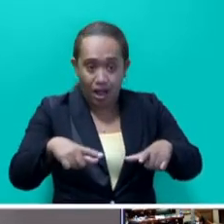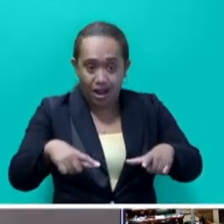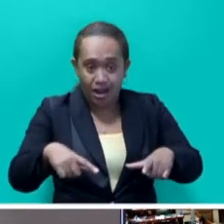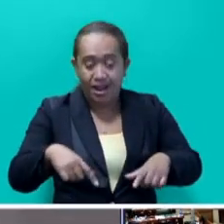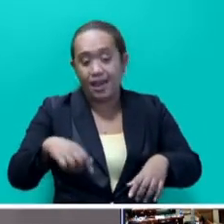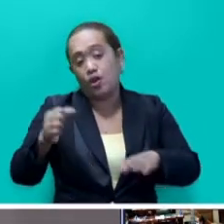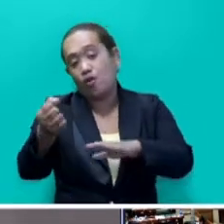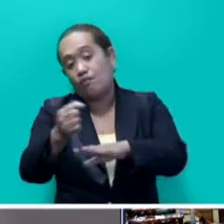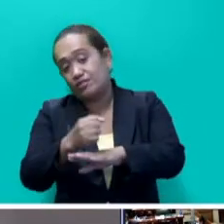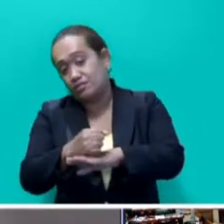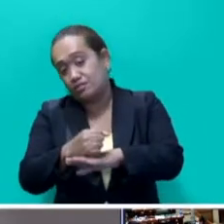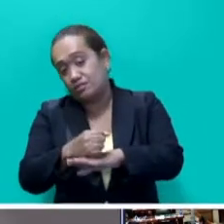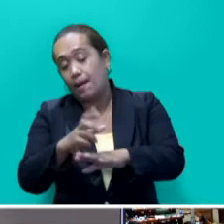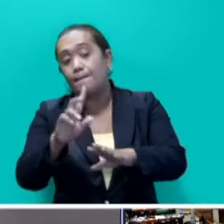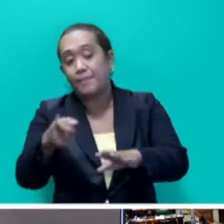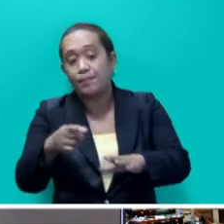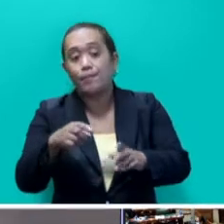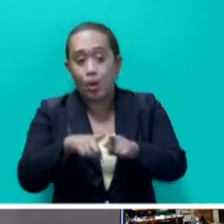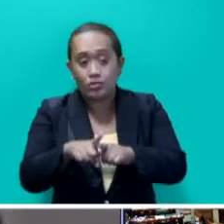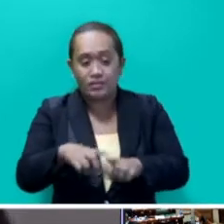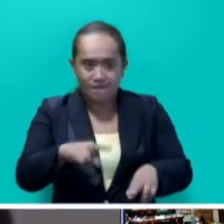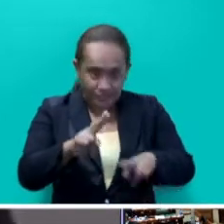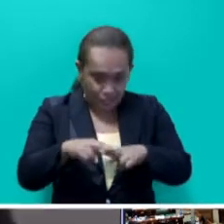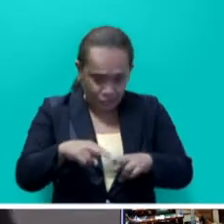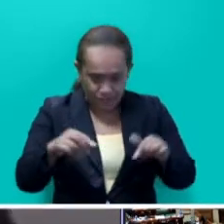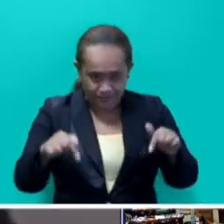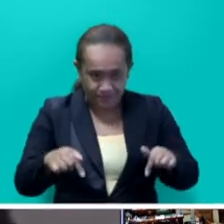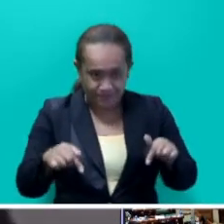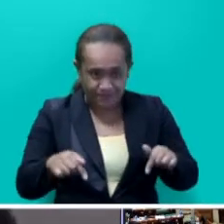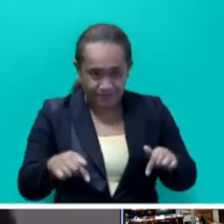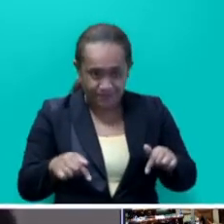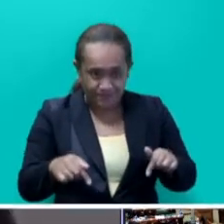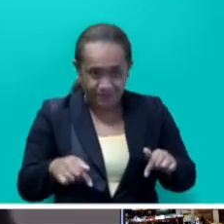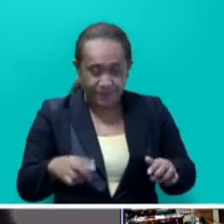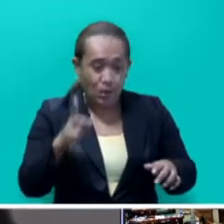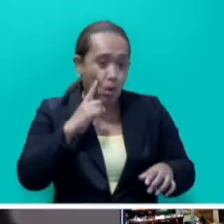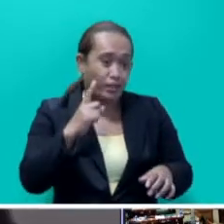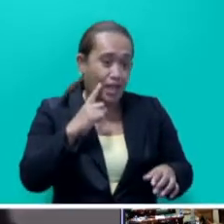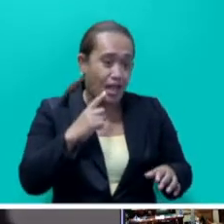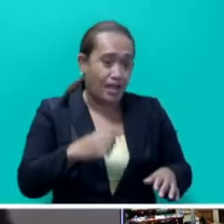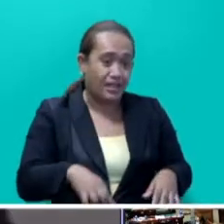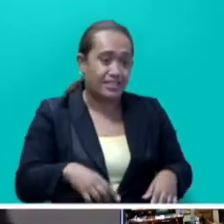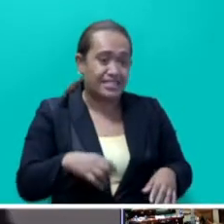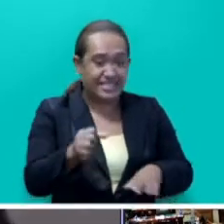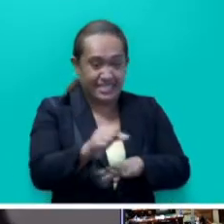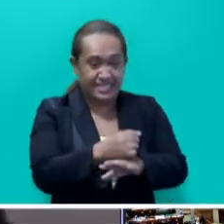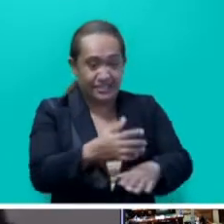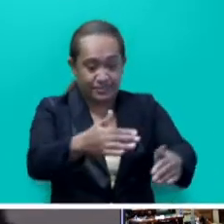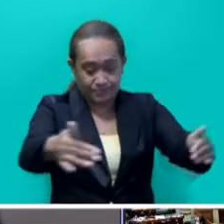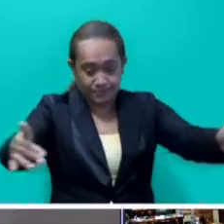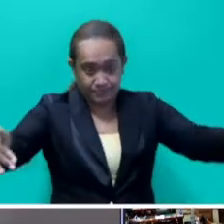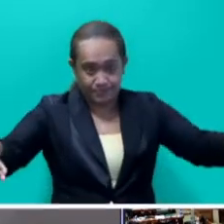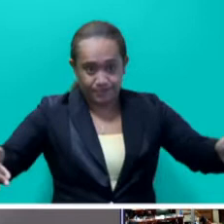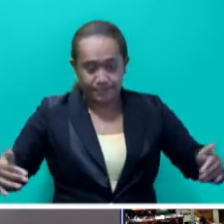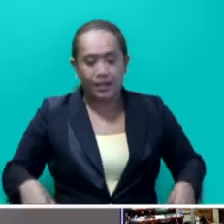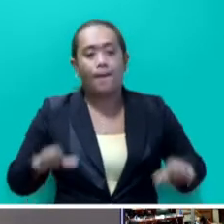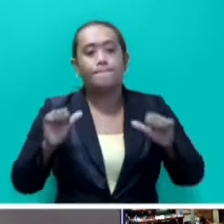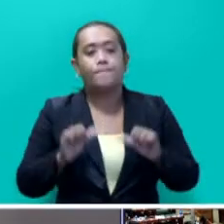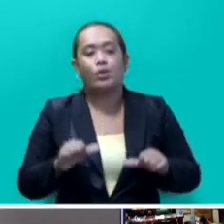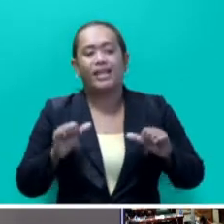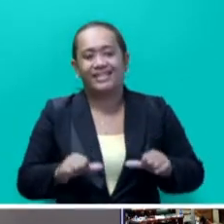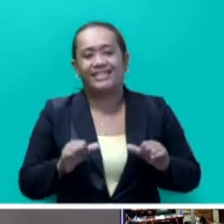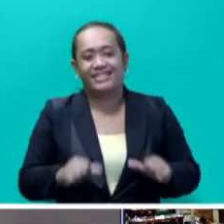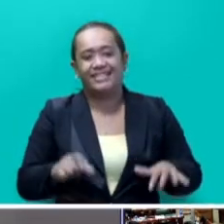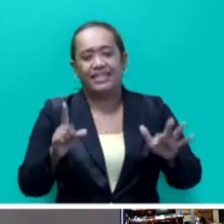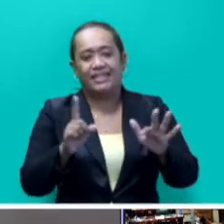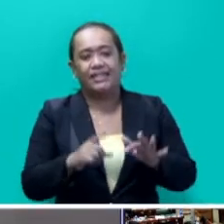operations within Fiji and territorial waters. And in addition, the amendment will protect existing